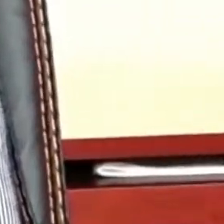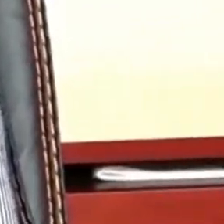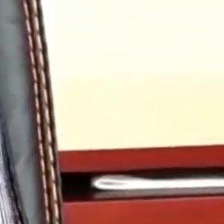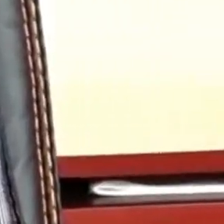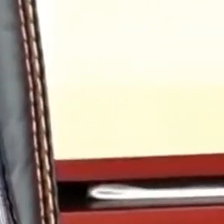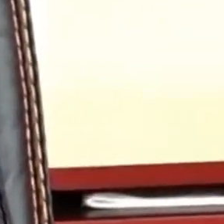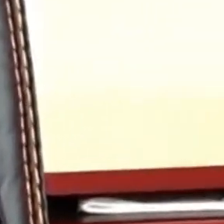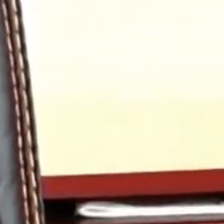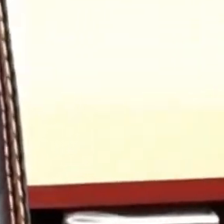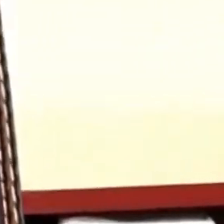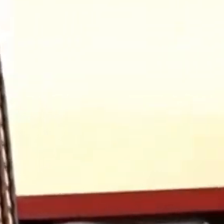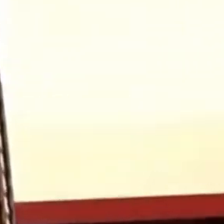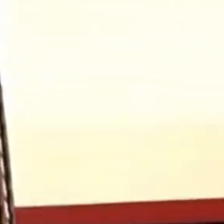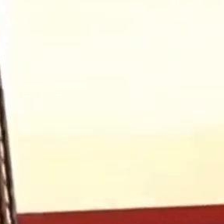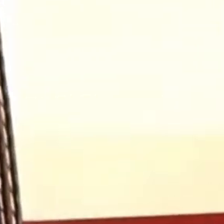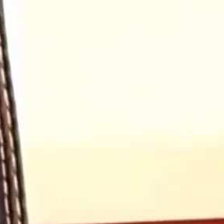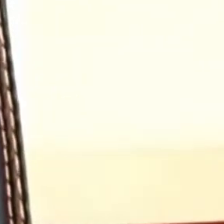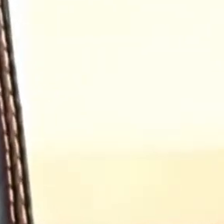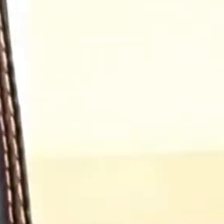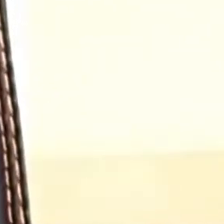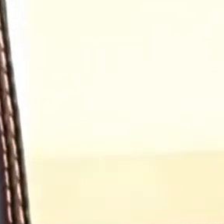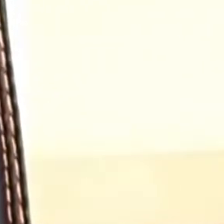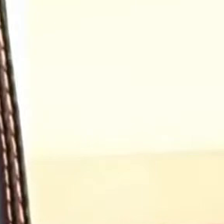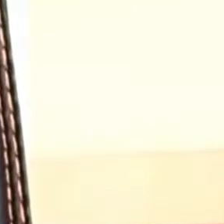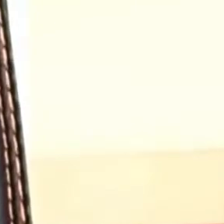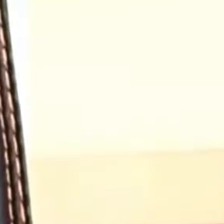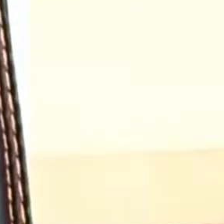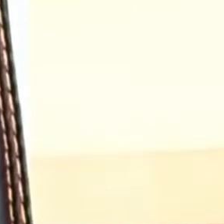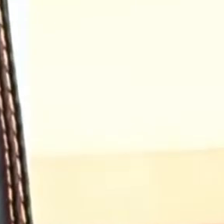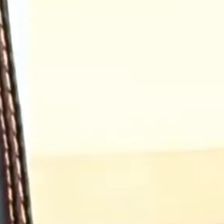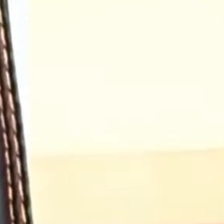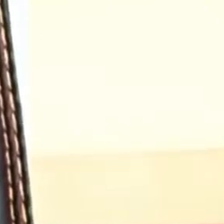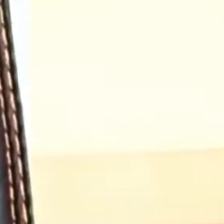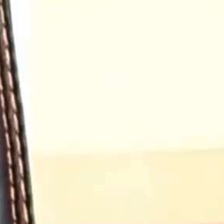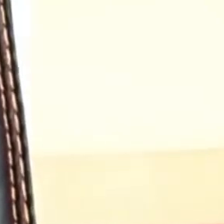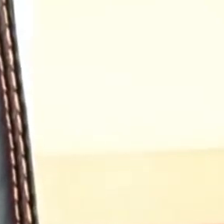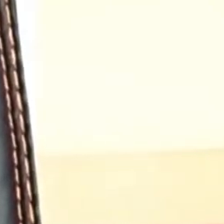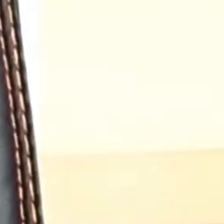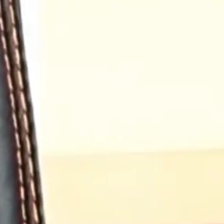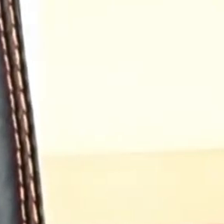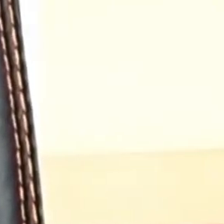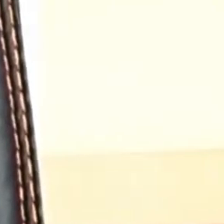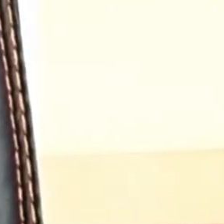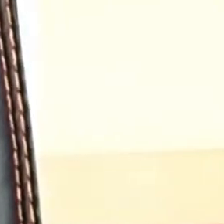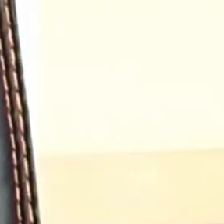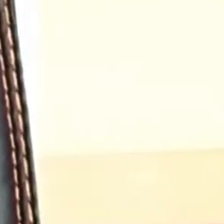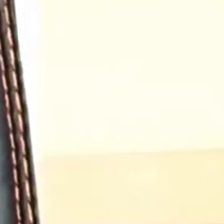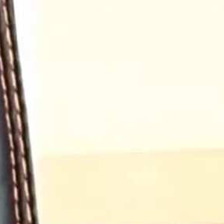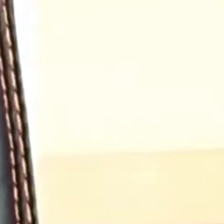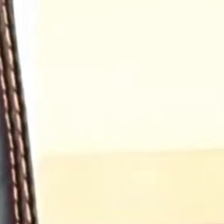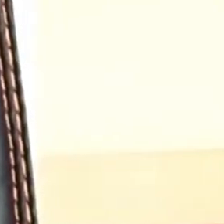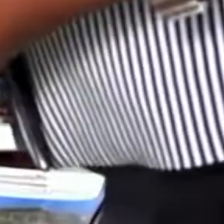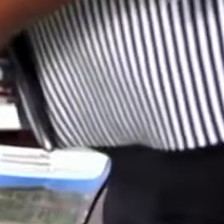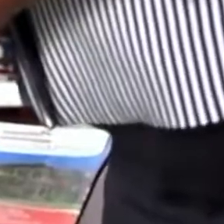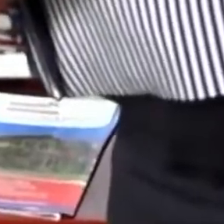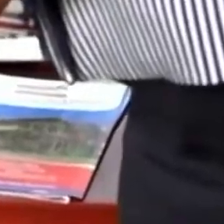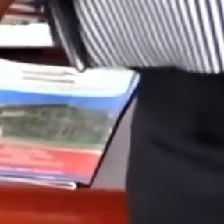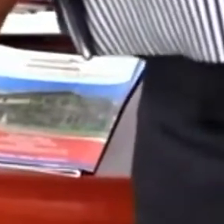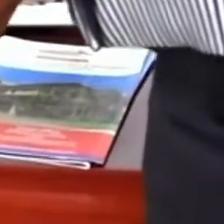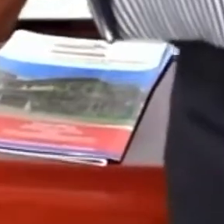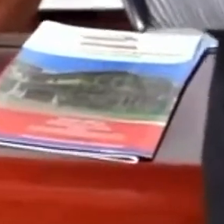That is, the owner signs the necessary or the required documents. Then from there, we as Great Mwanzo, we come